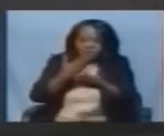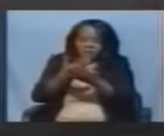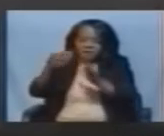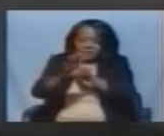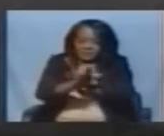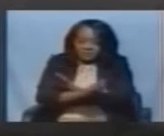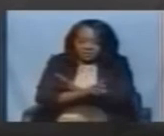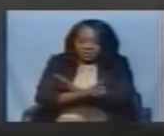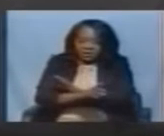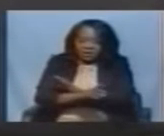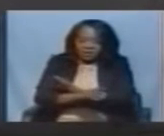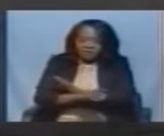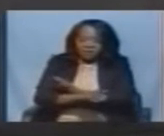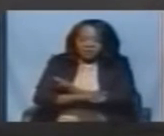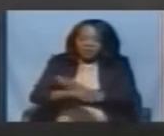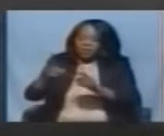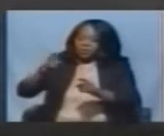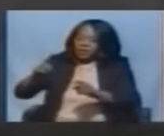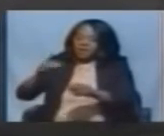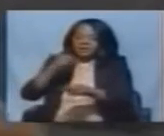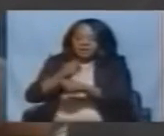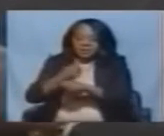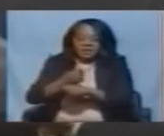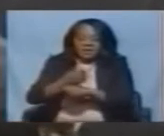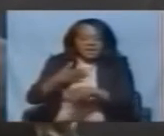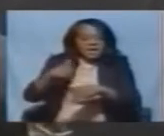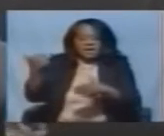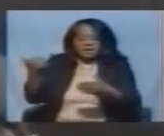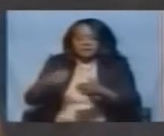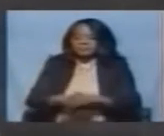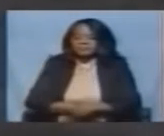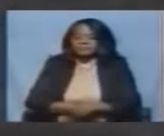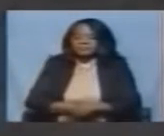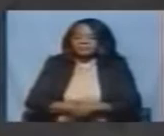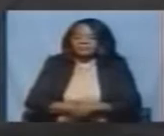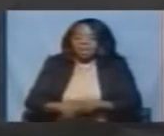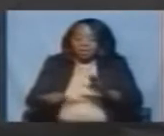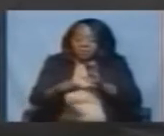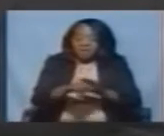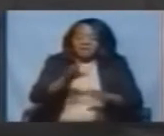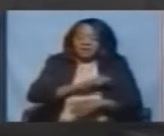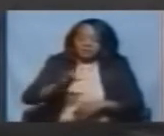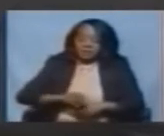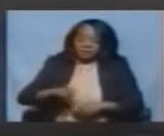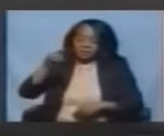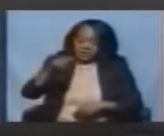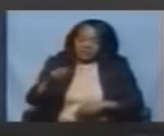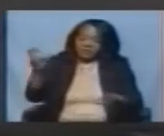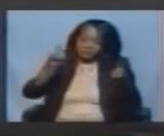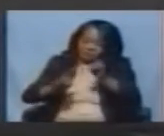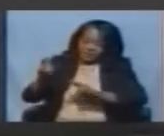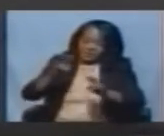regardless of where they work for. Okay, that's why I'm telling you that we need to go in the private sector as well. The only reason